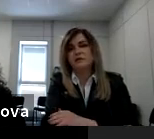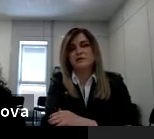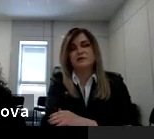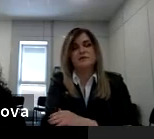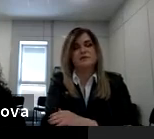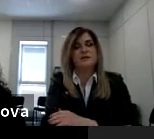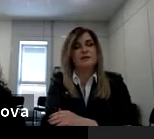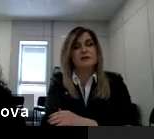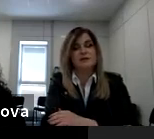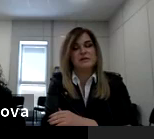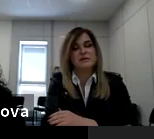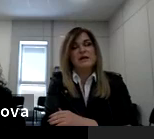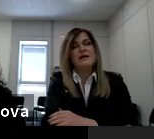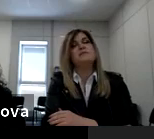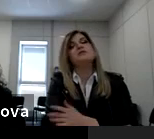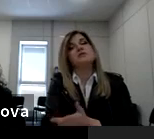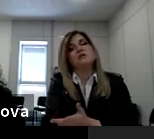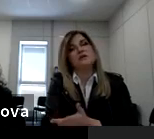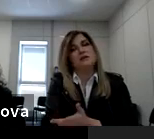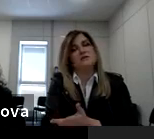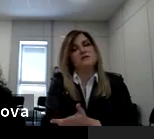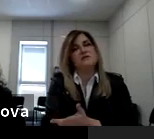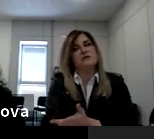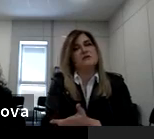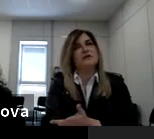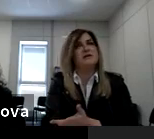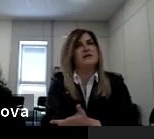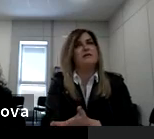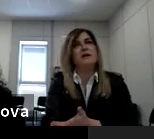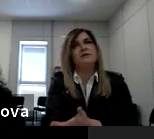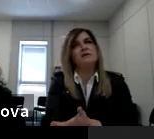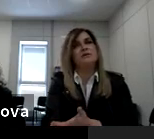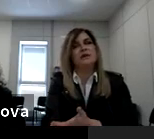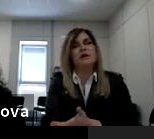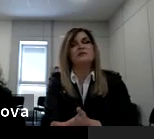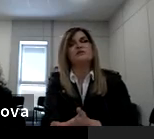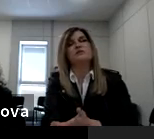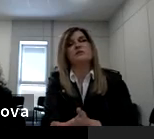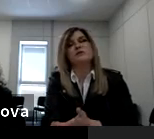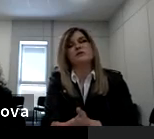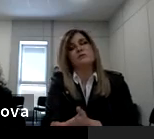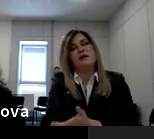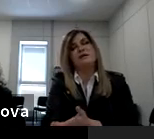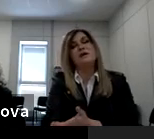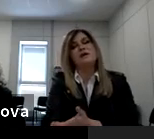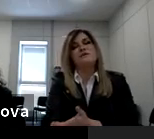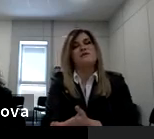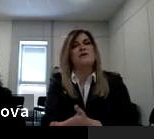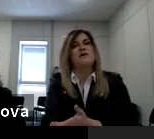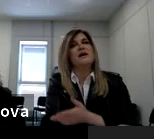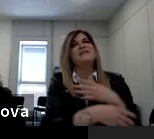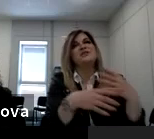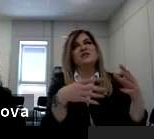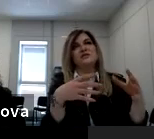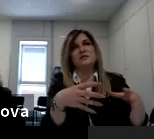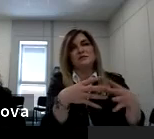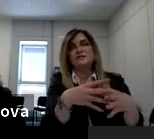very nice in appearance, especially if our partner or client do not want to pay